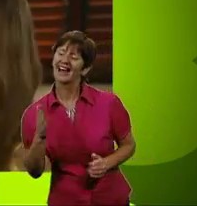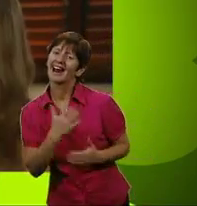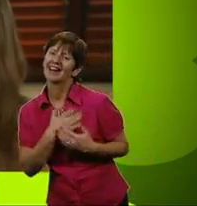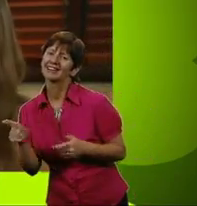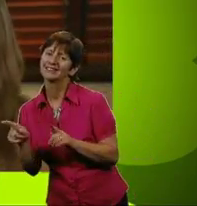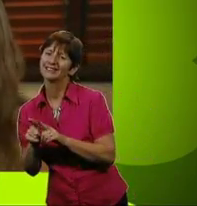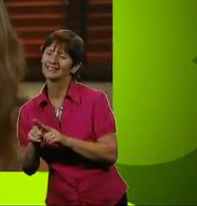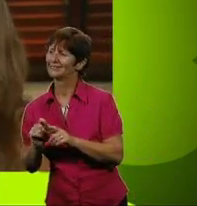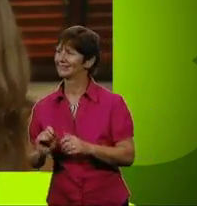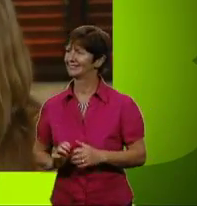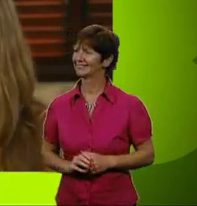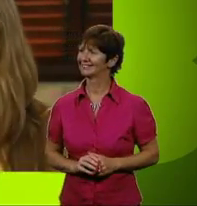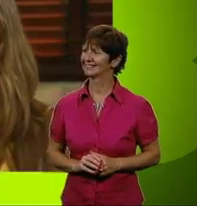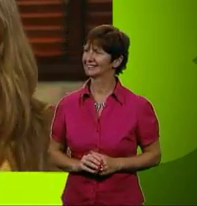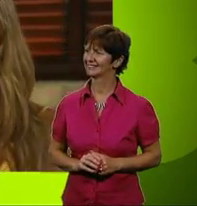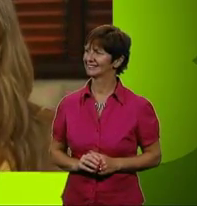too.